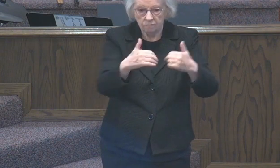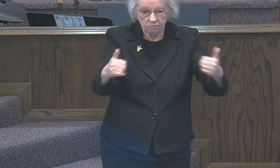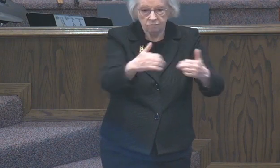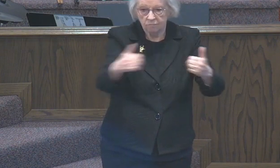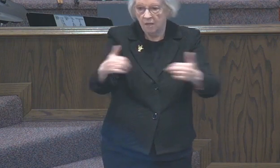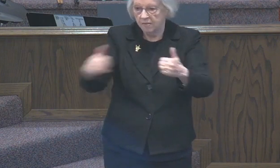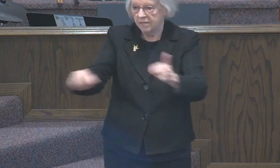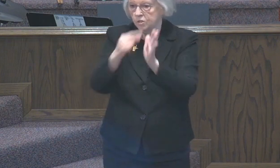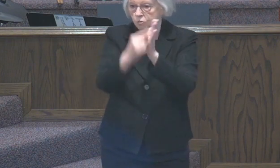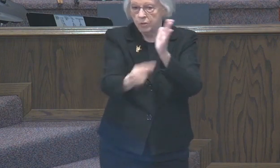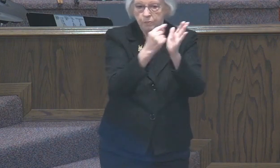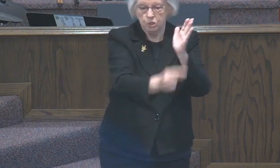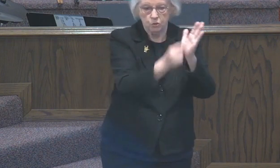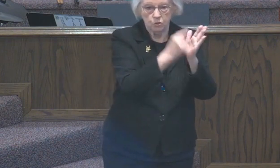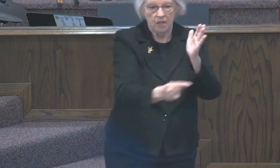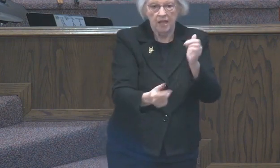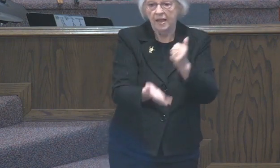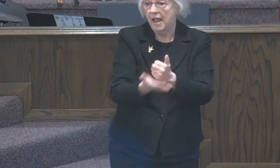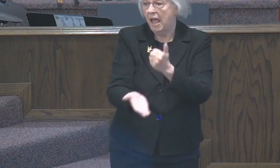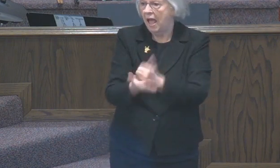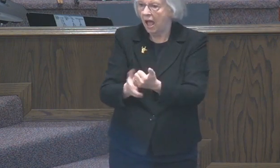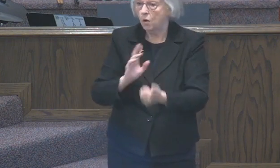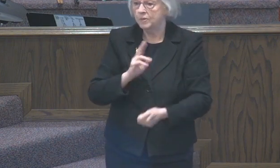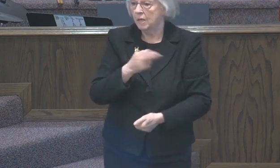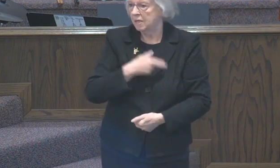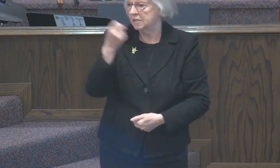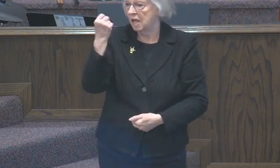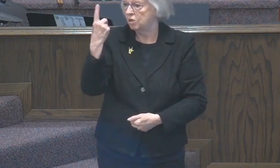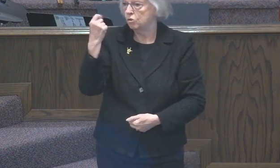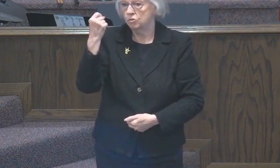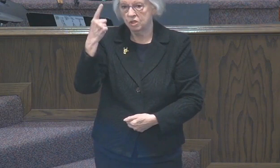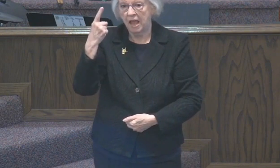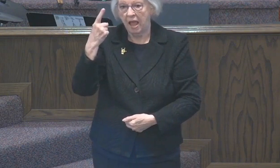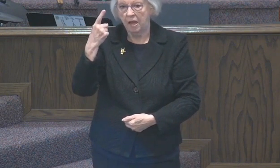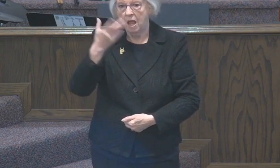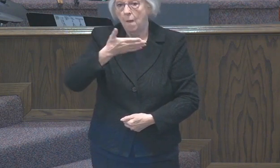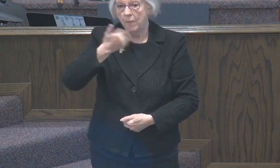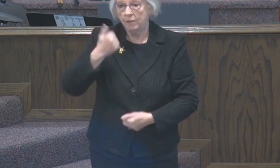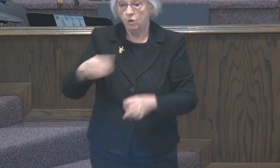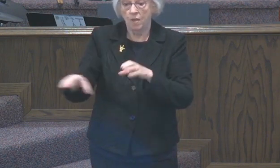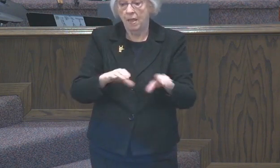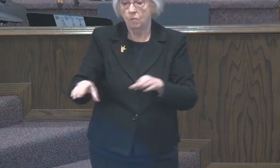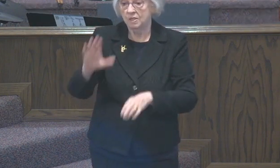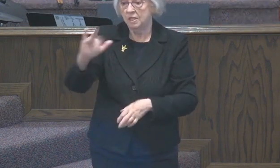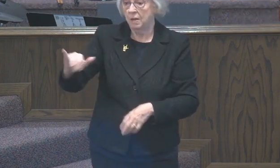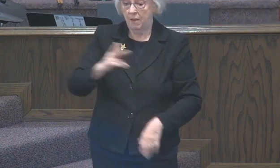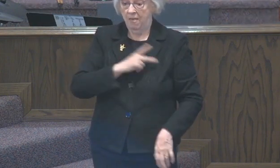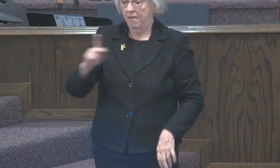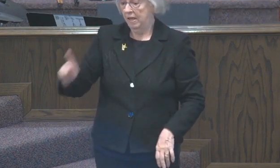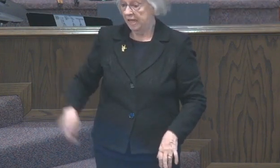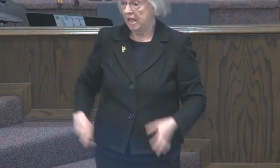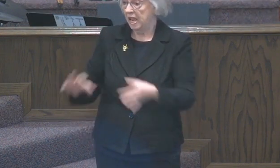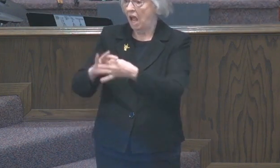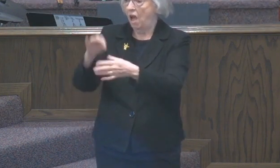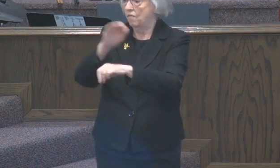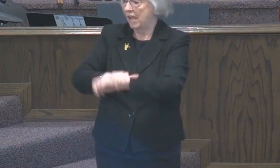So the translators and the editors did that, and we benefit from it greatly. Even within the